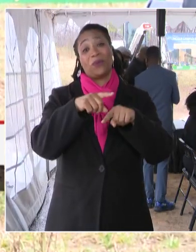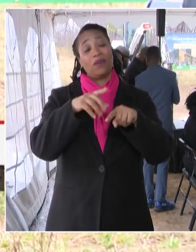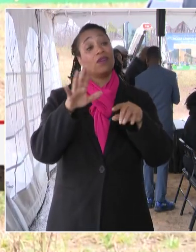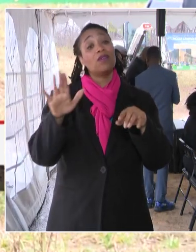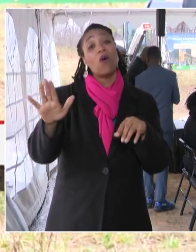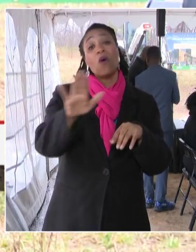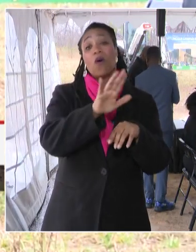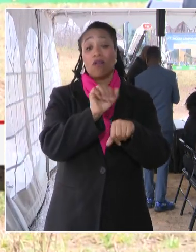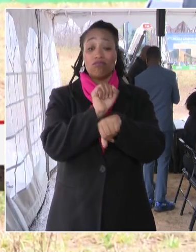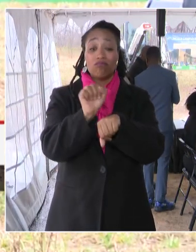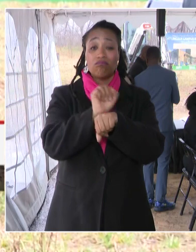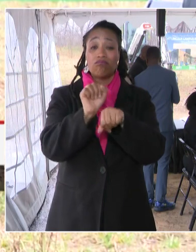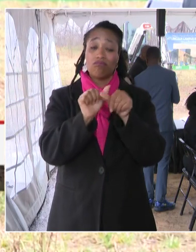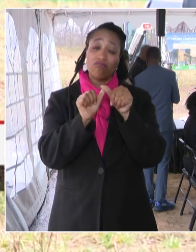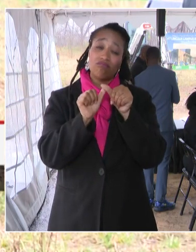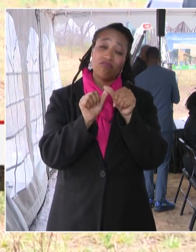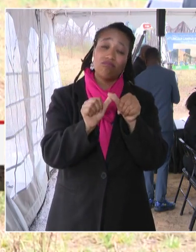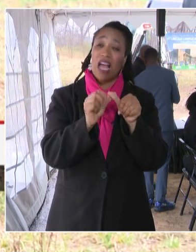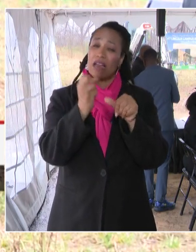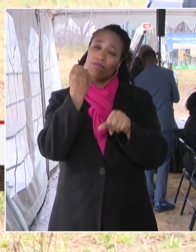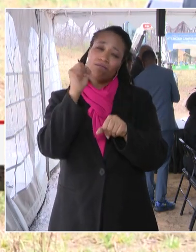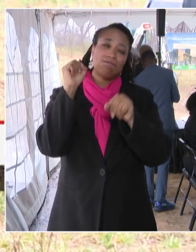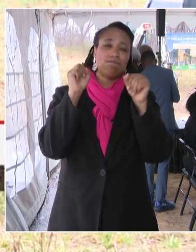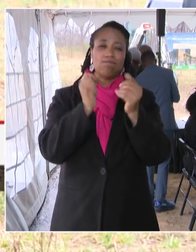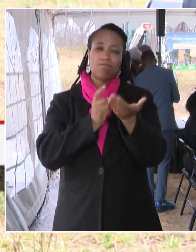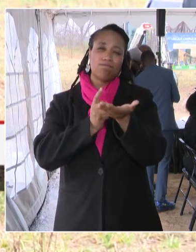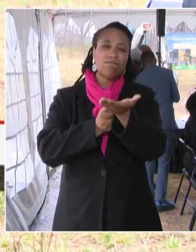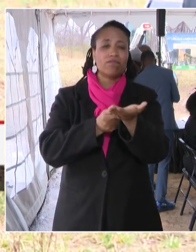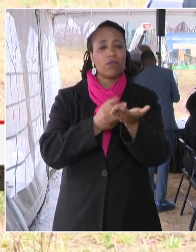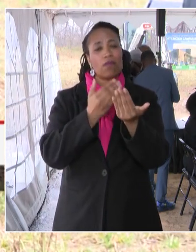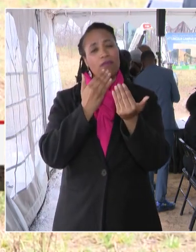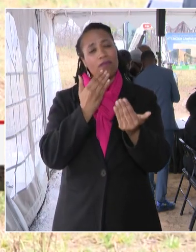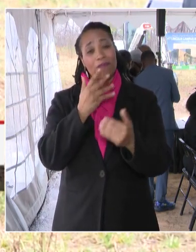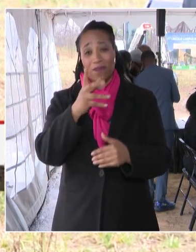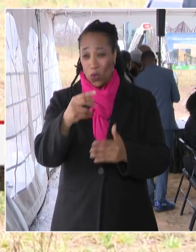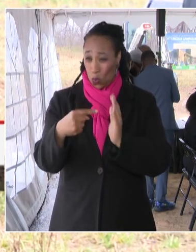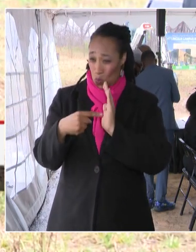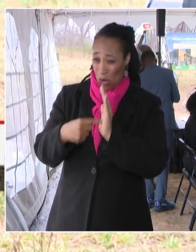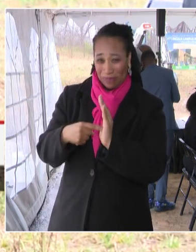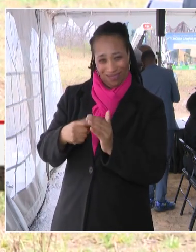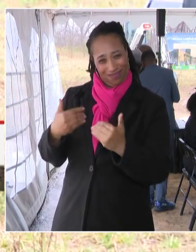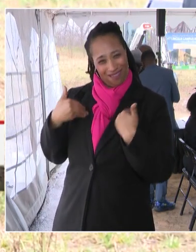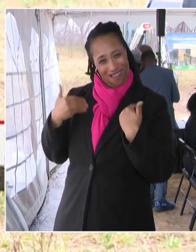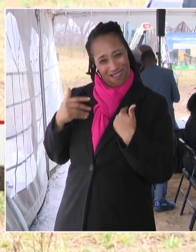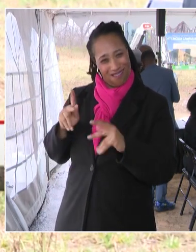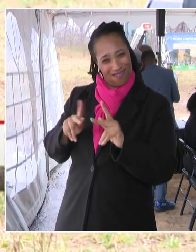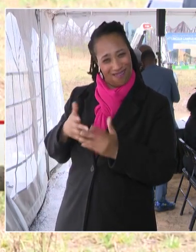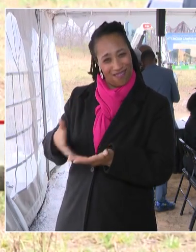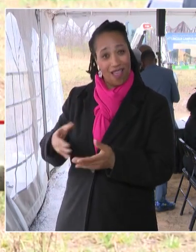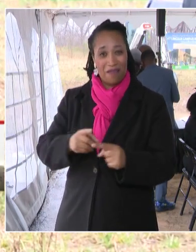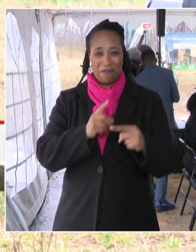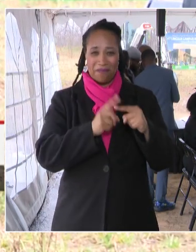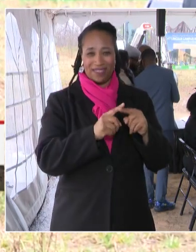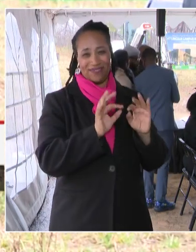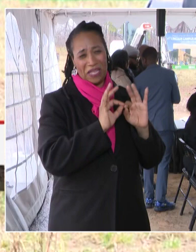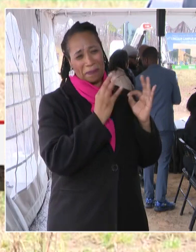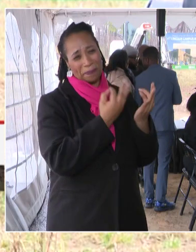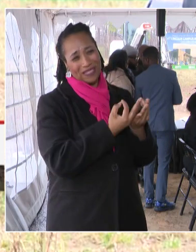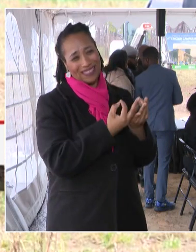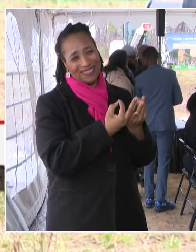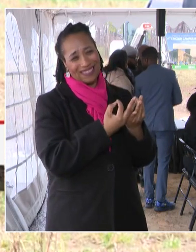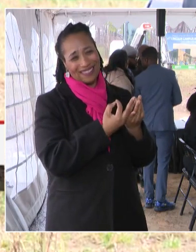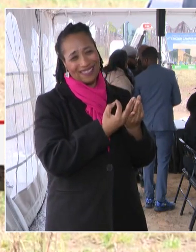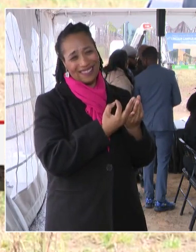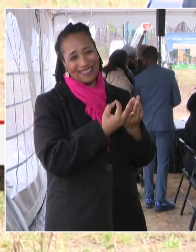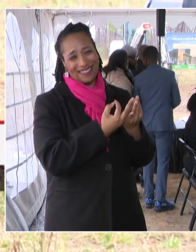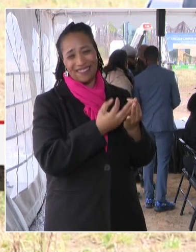young people and our families. And we will deliver a beautiful facility for this community and for all of the city.